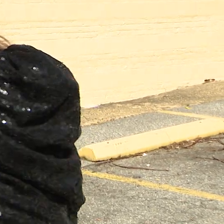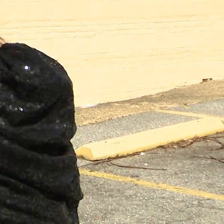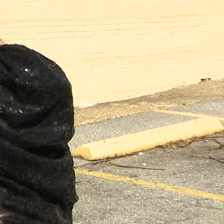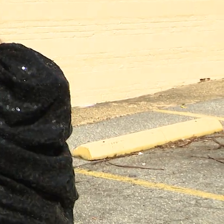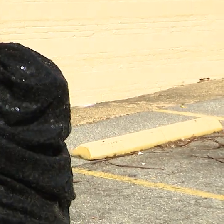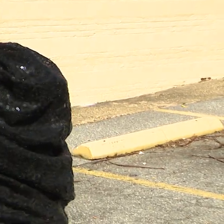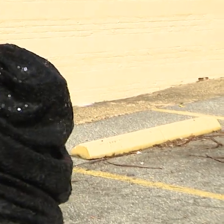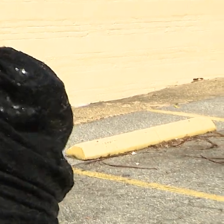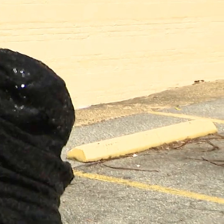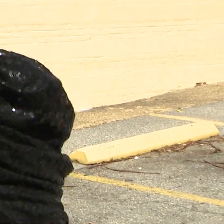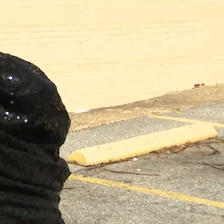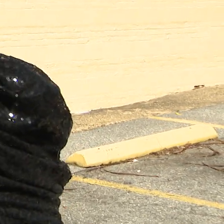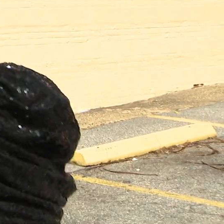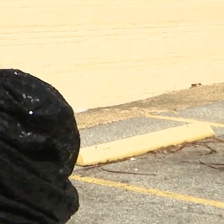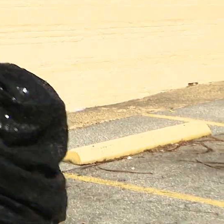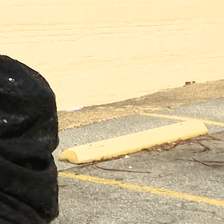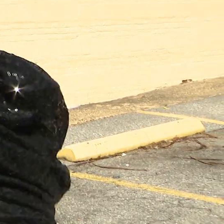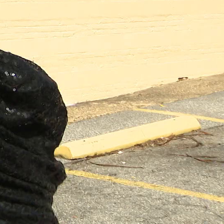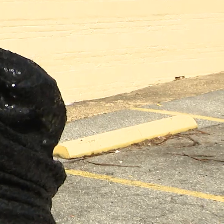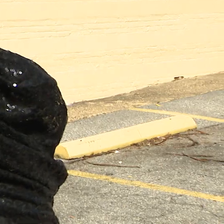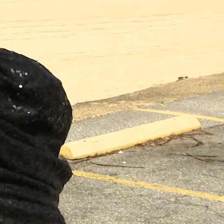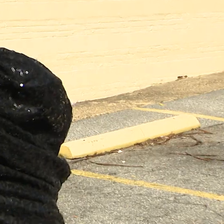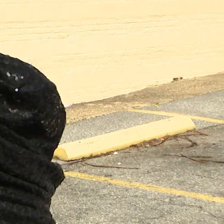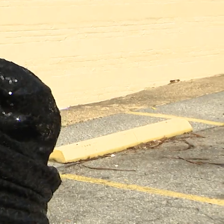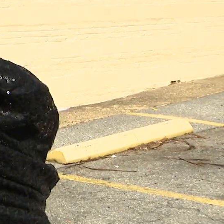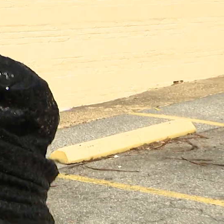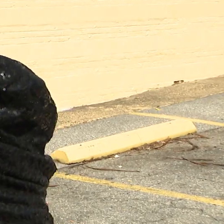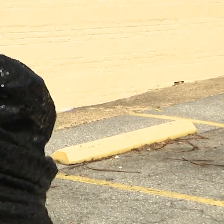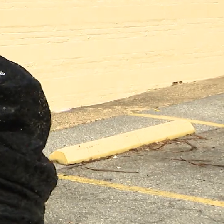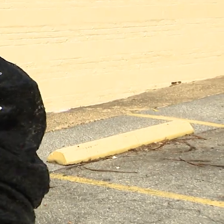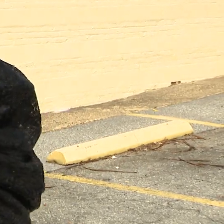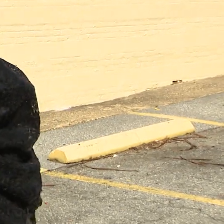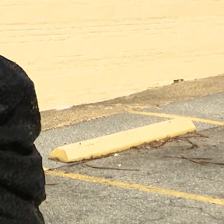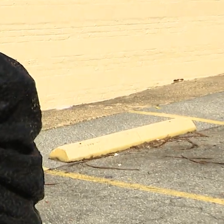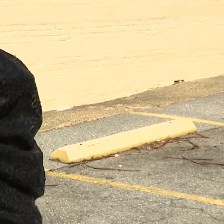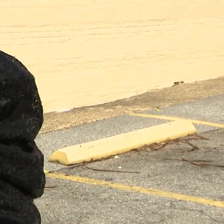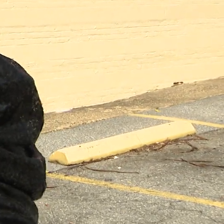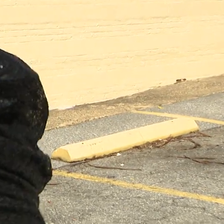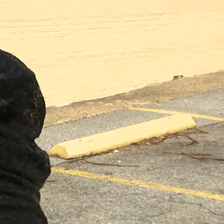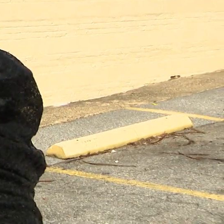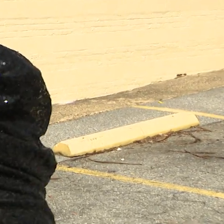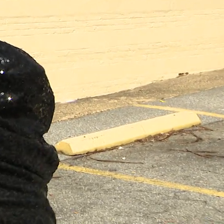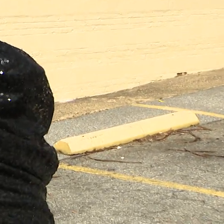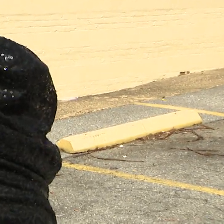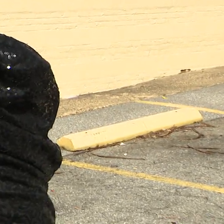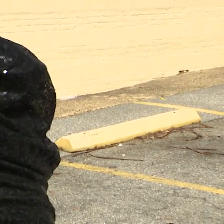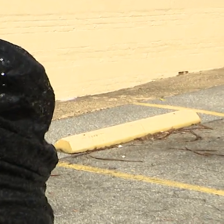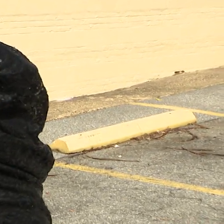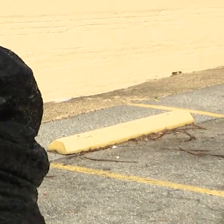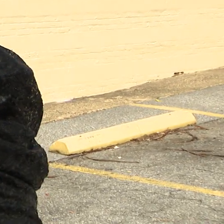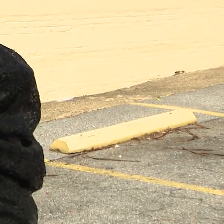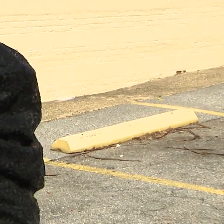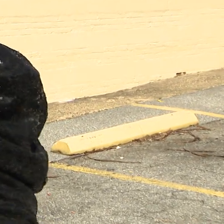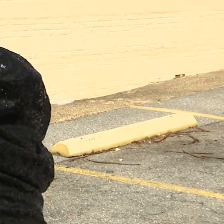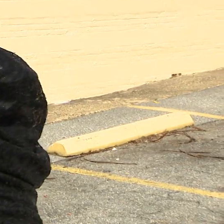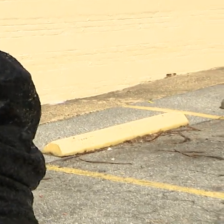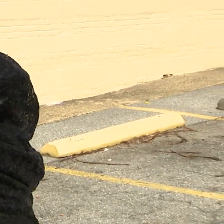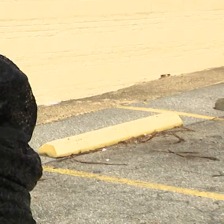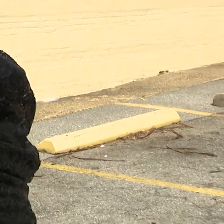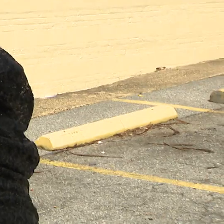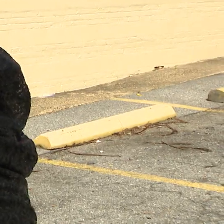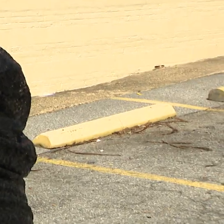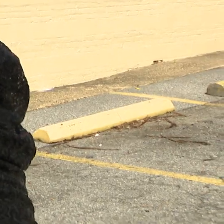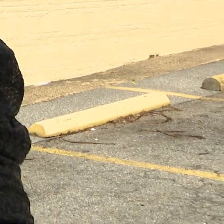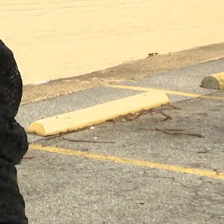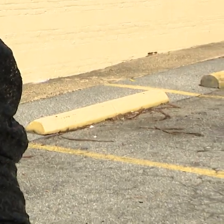You know, I was going to keep it on a hush. No one knows that I purchased this property and just come to work as a normal day. And so I had